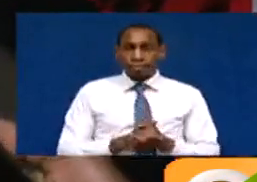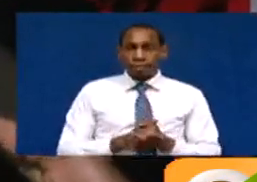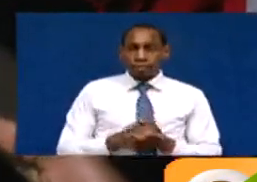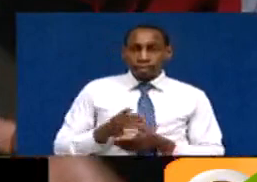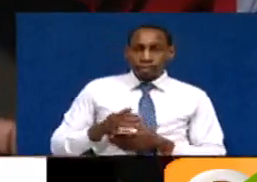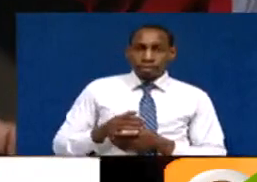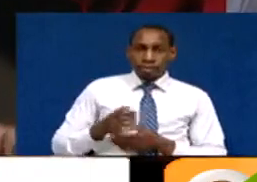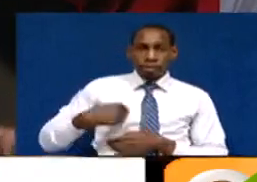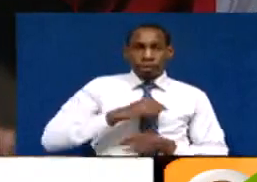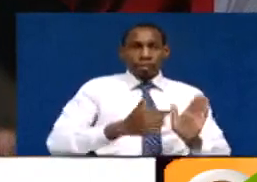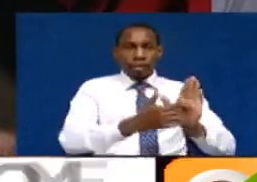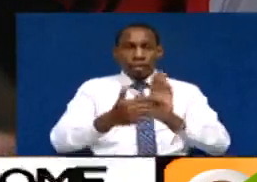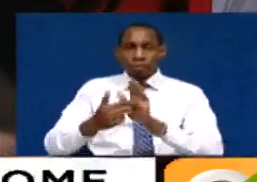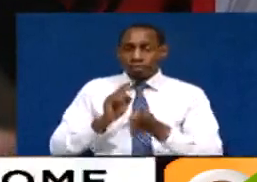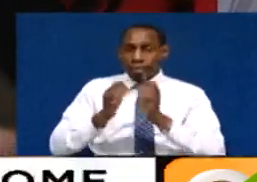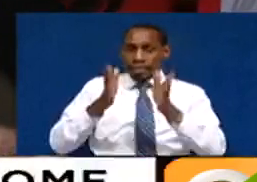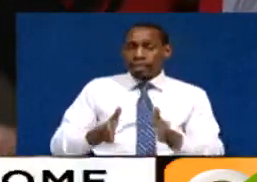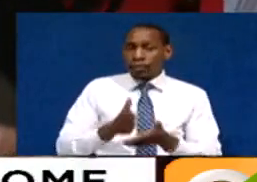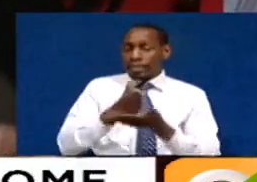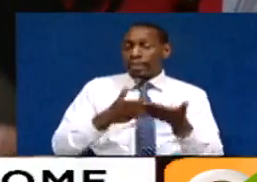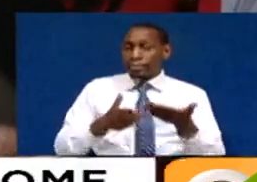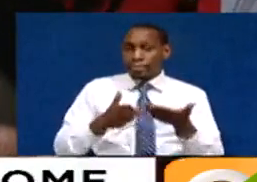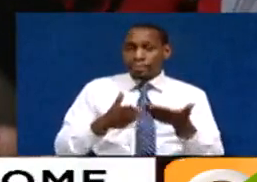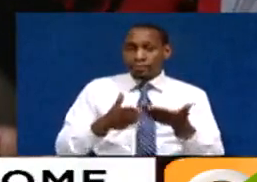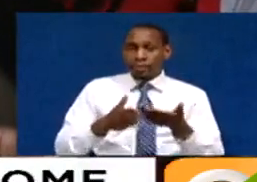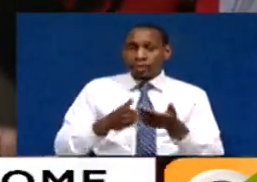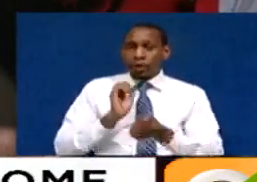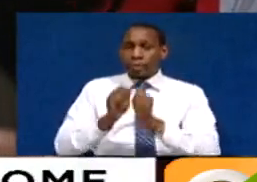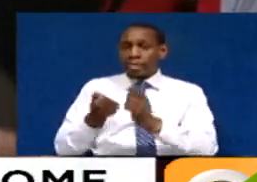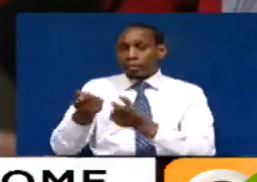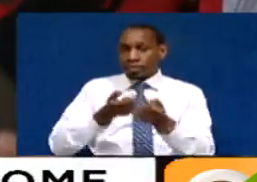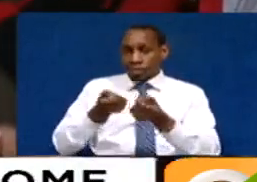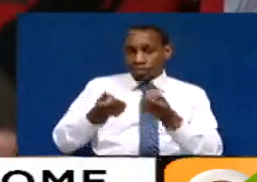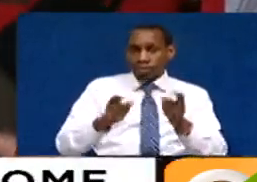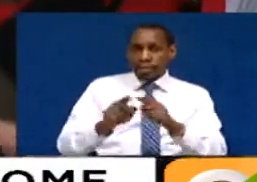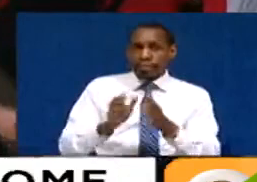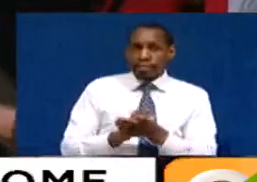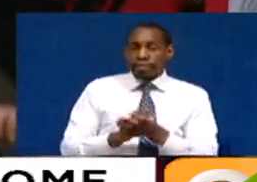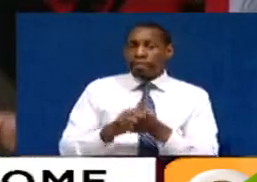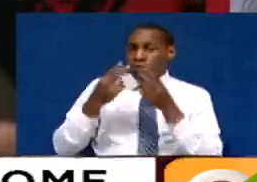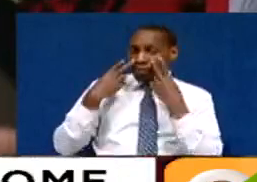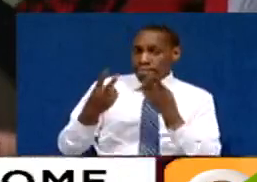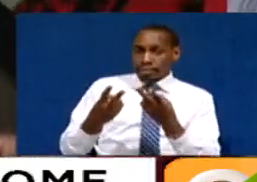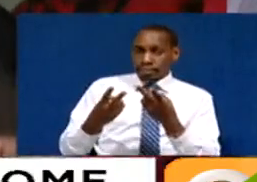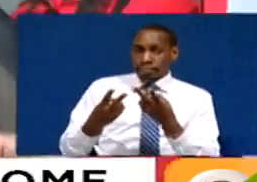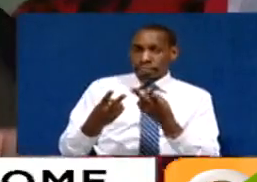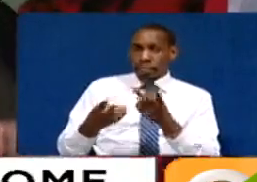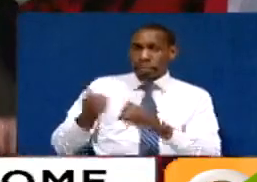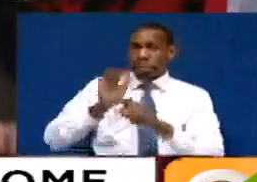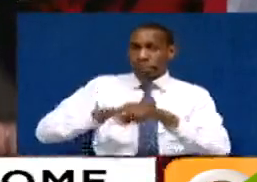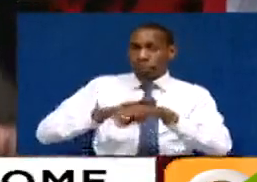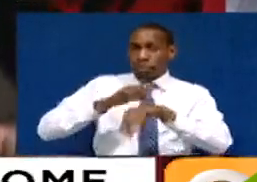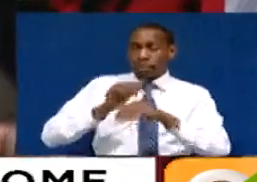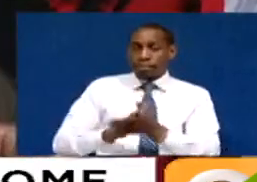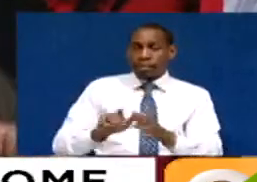We expose our athletes to some small competitions, and we realize some good time,